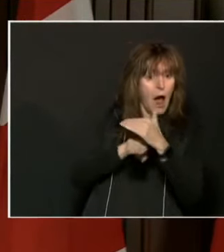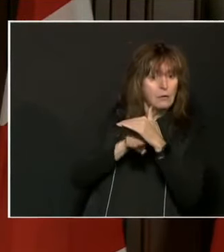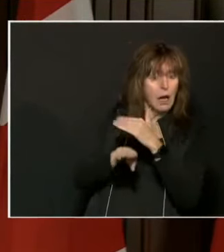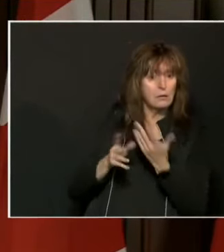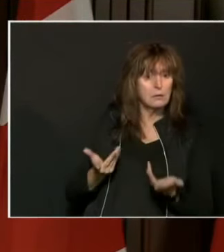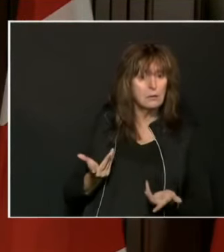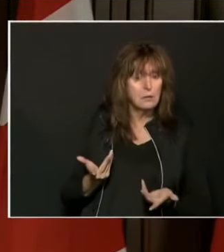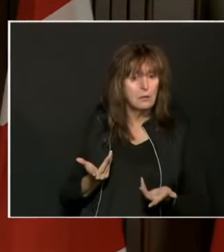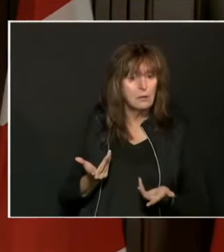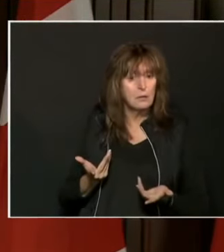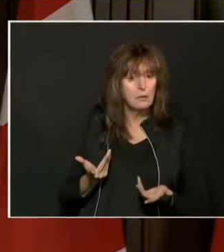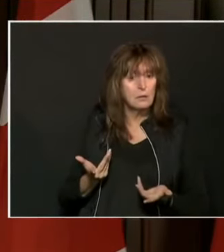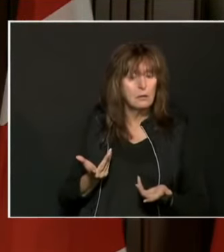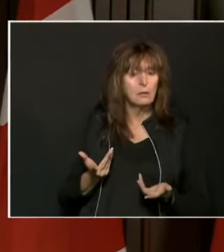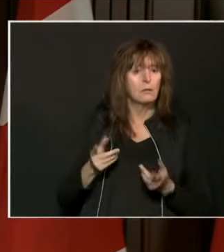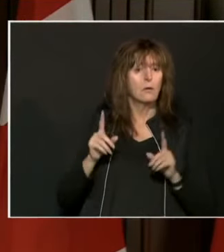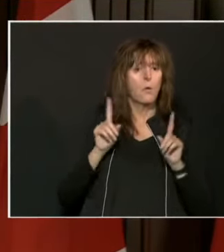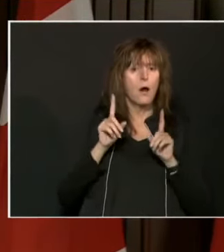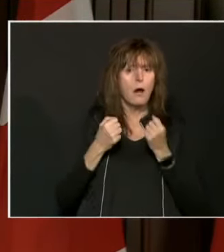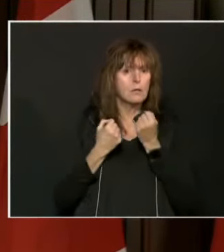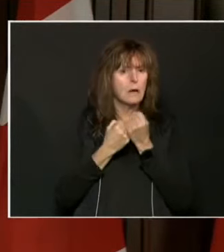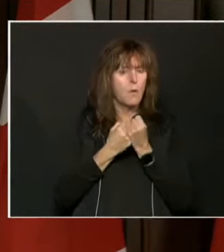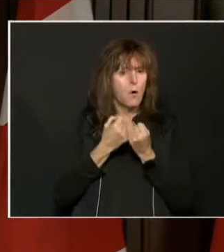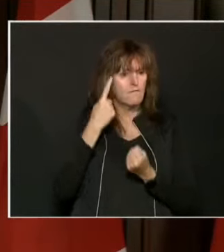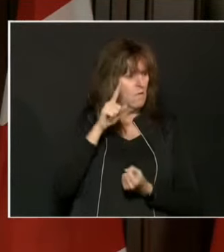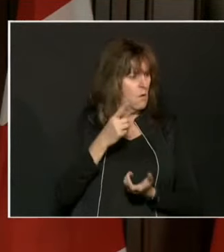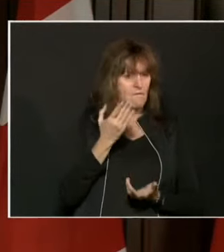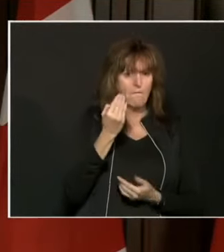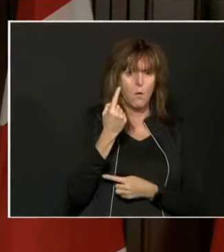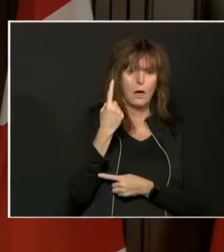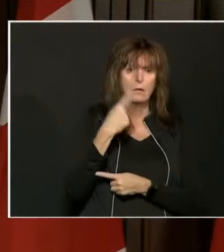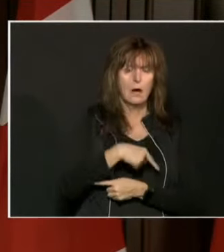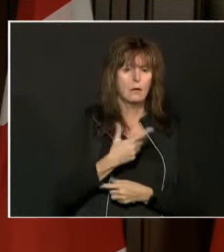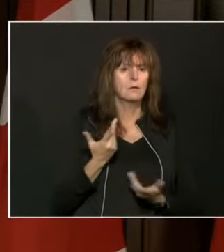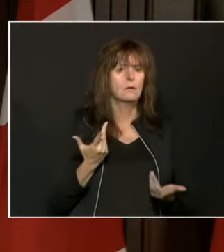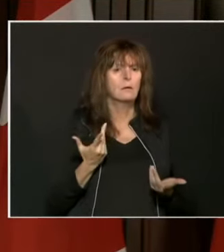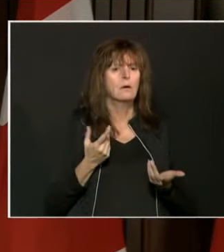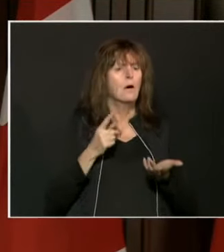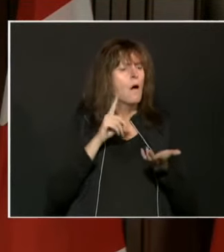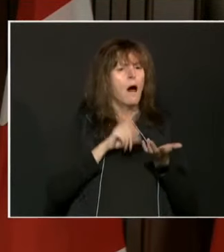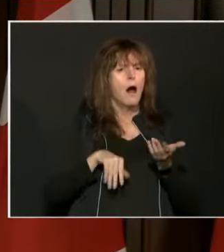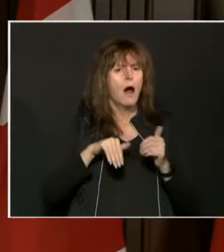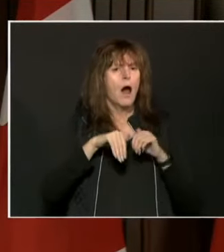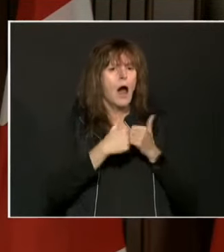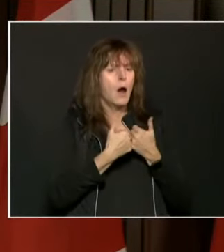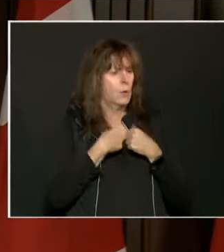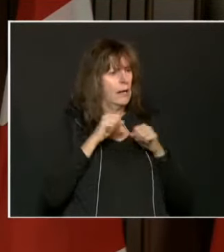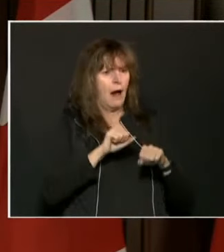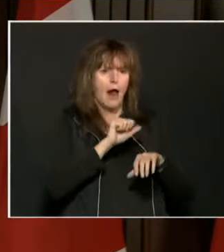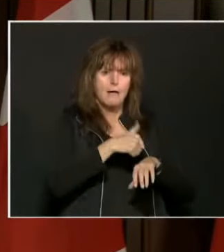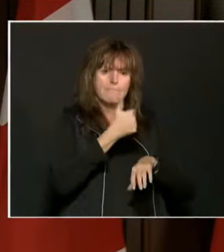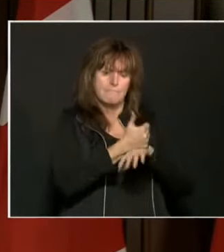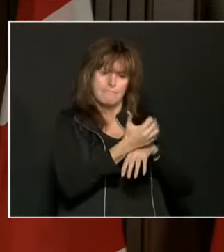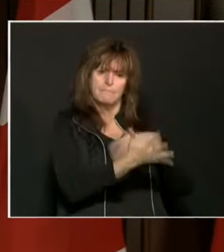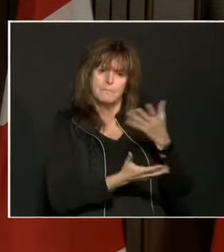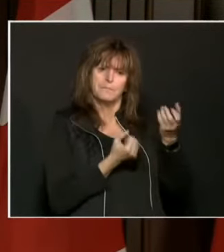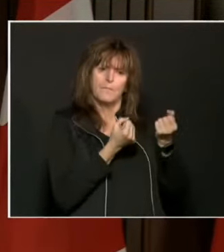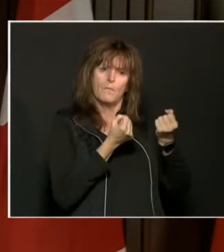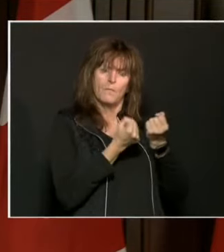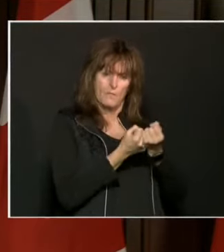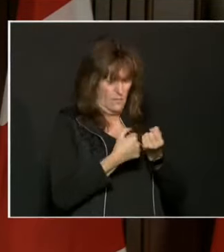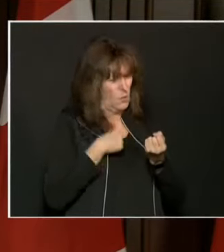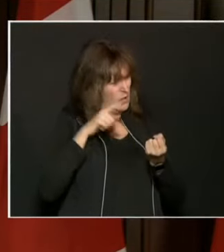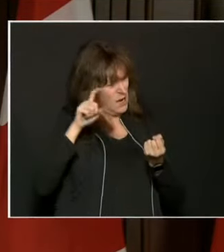14 days, what solutions could be found to assist that? Because we need to help them however we can all citizens